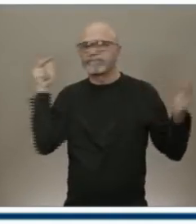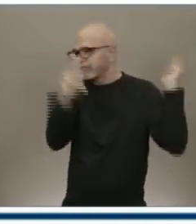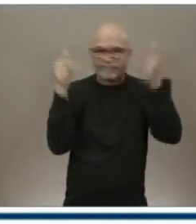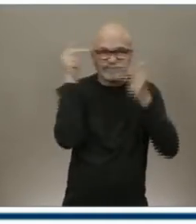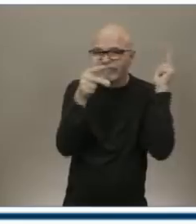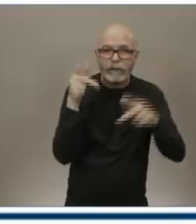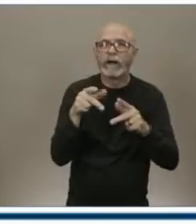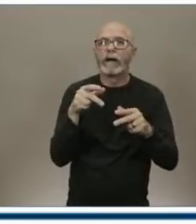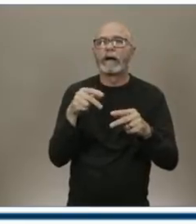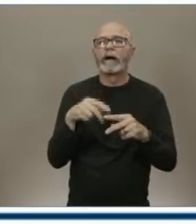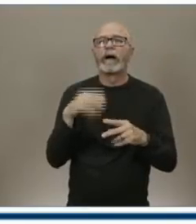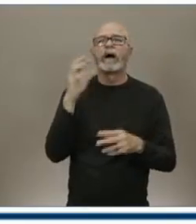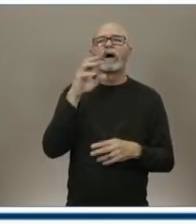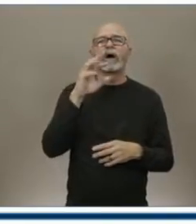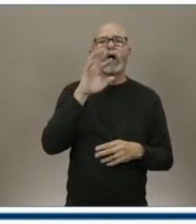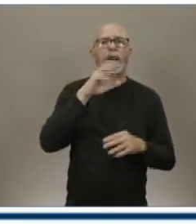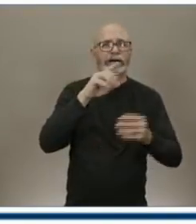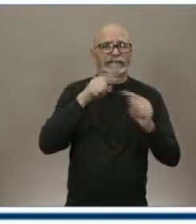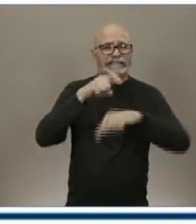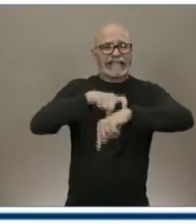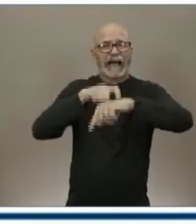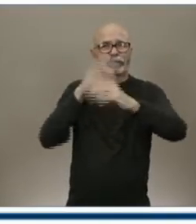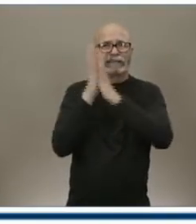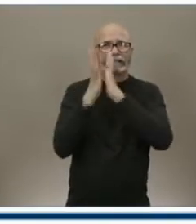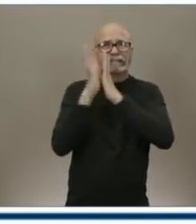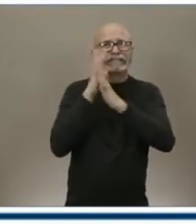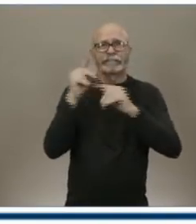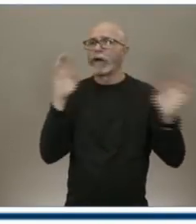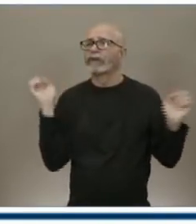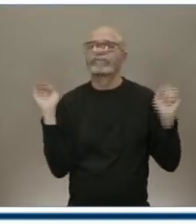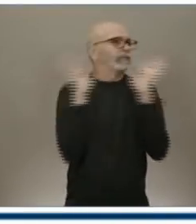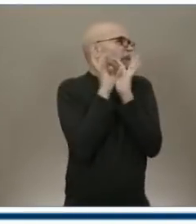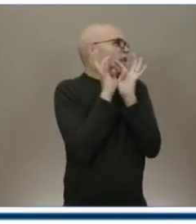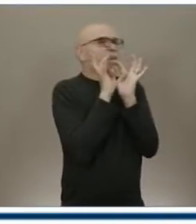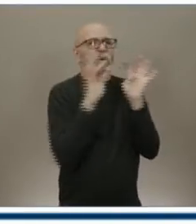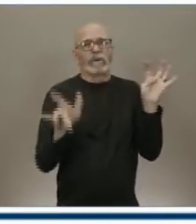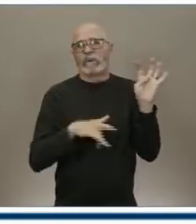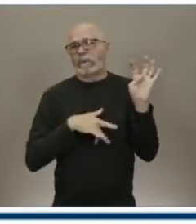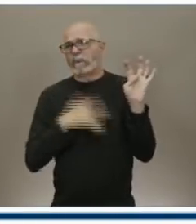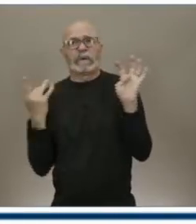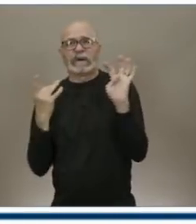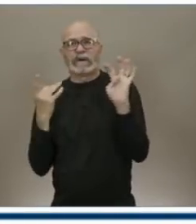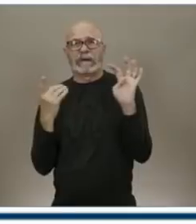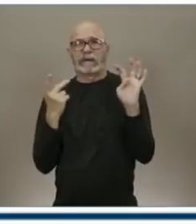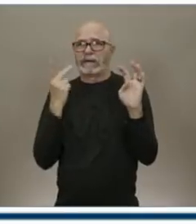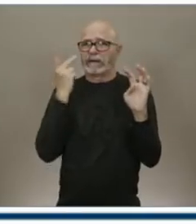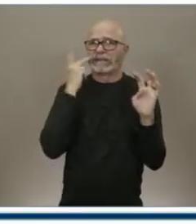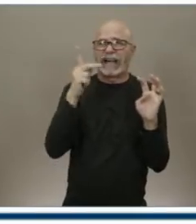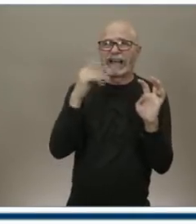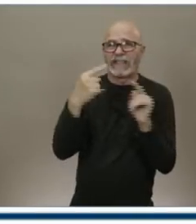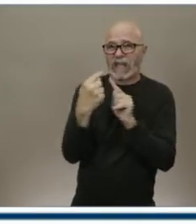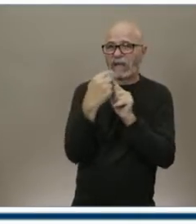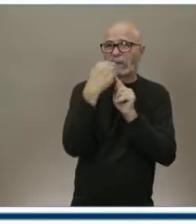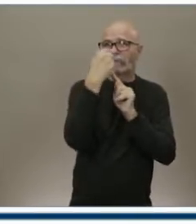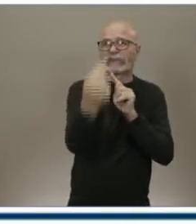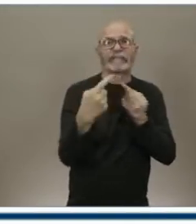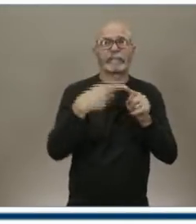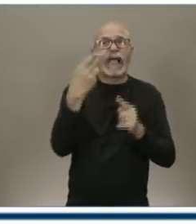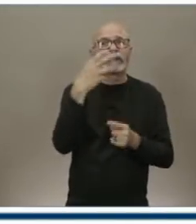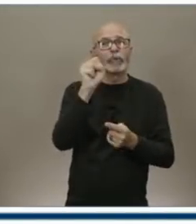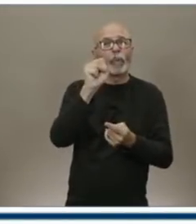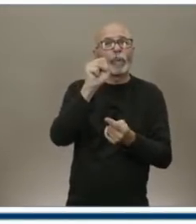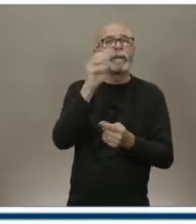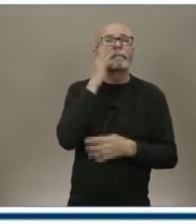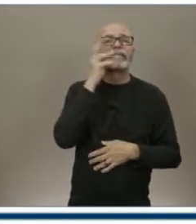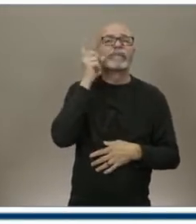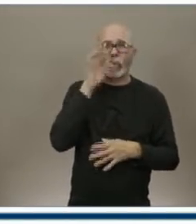rush hour traffic, pedestrians jumping out of the way. We saw a police raid across the street from the high school in Bedford just as hundreds of students